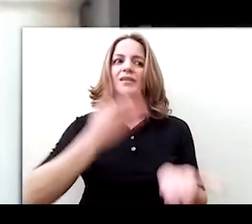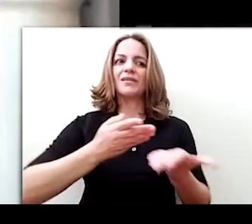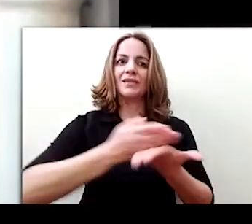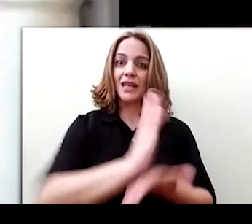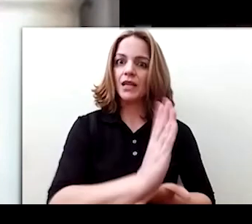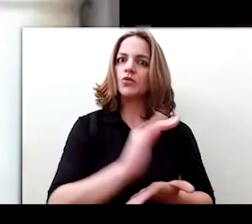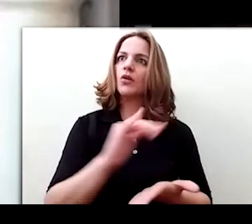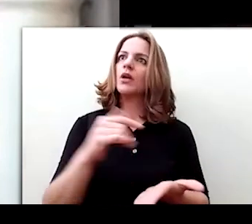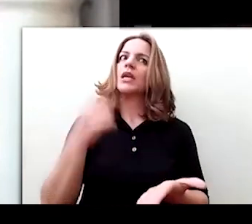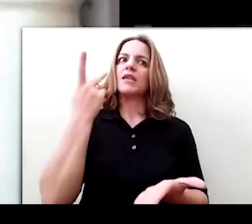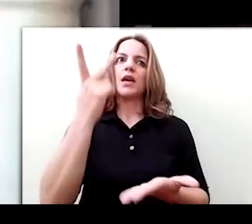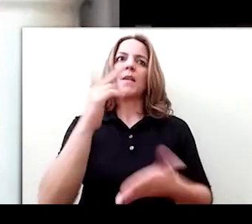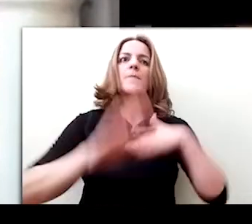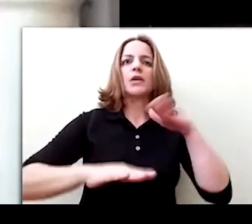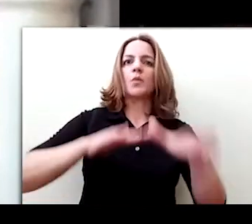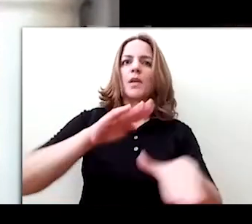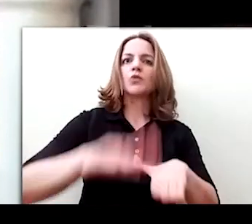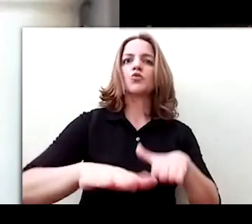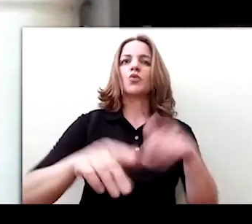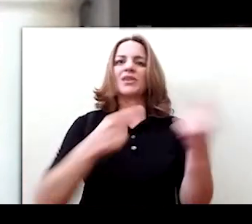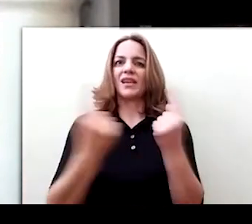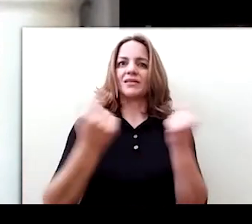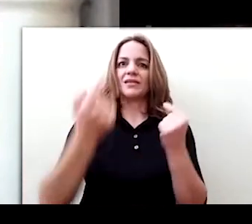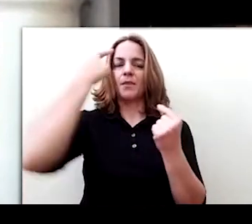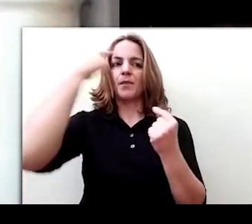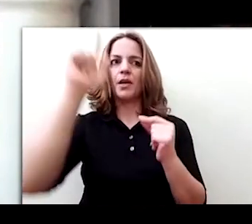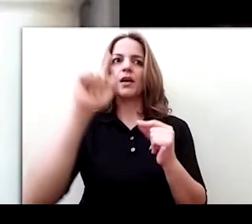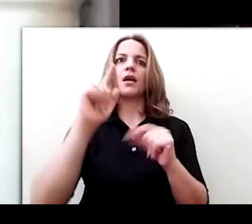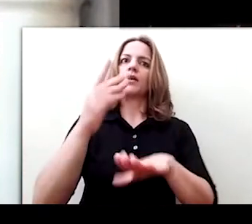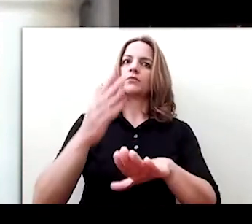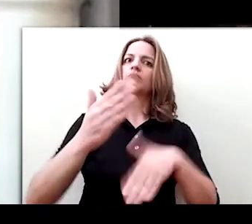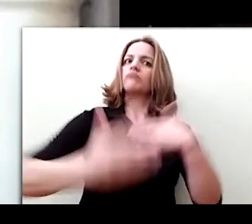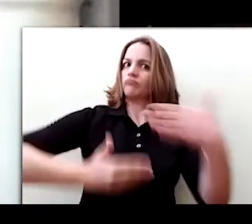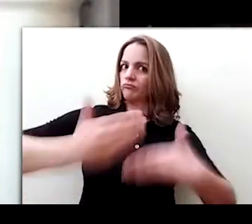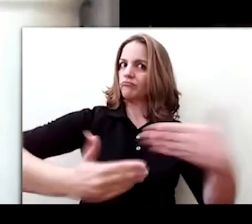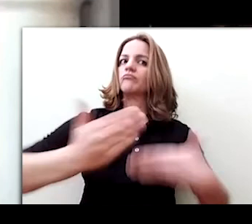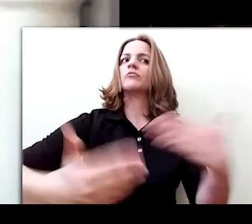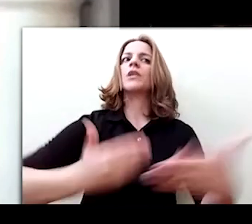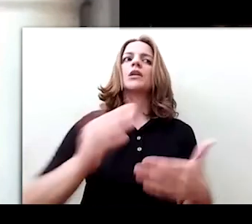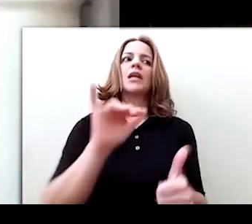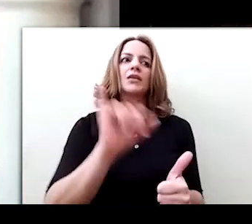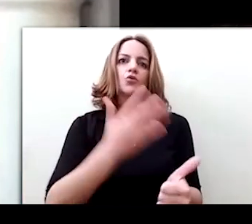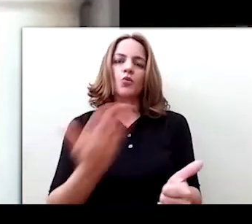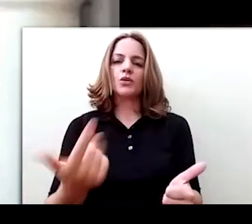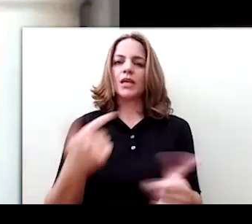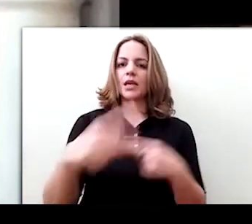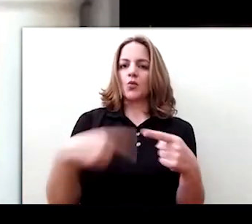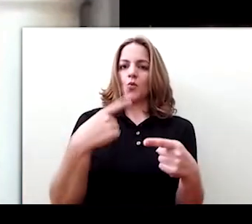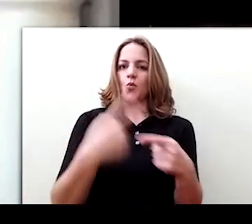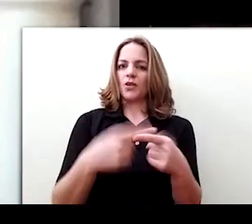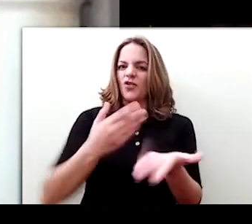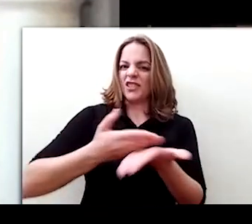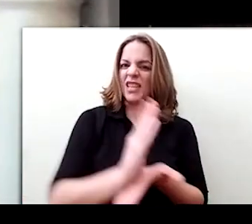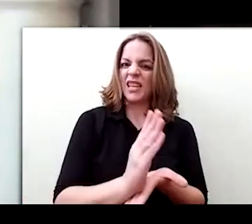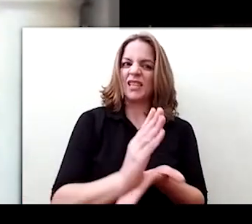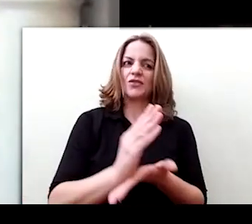might encounter in that process, right? Like, these are things like when the Voting Rights Act was extended to Latinos, and a lot of people didn't know that it didn't